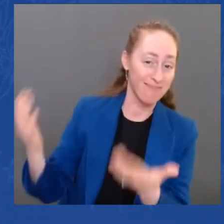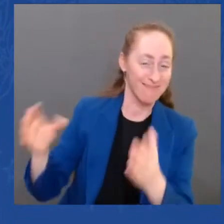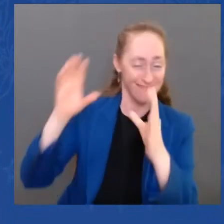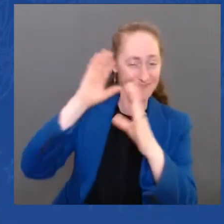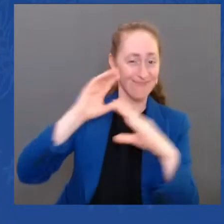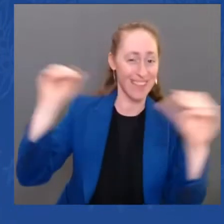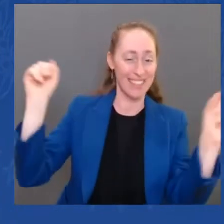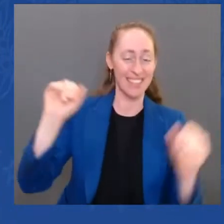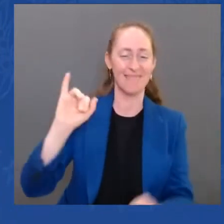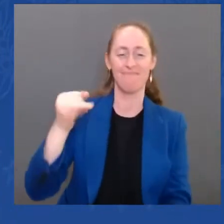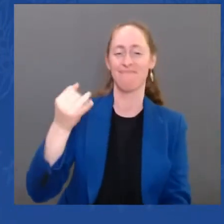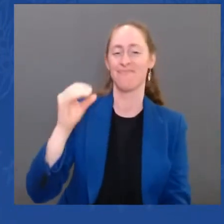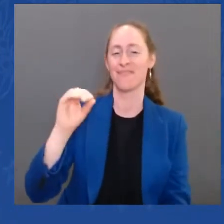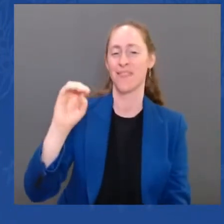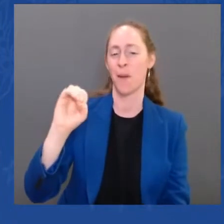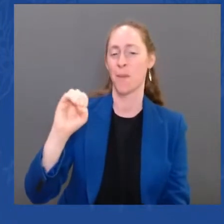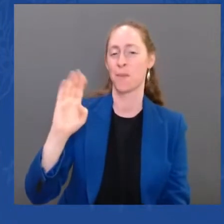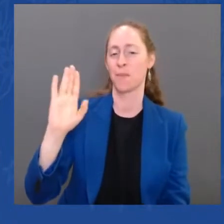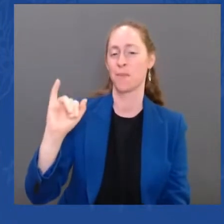name.